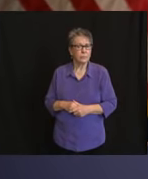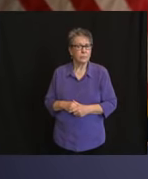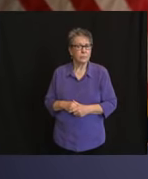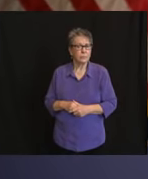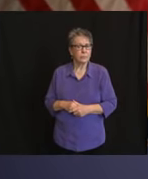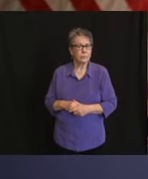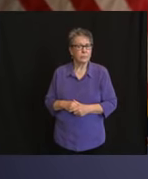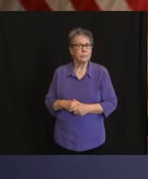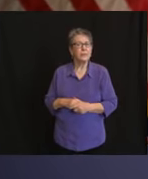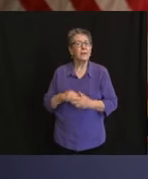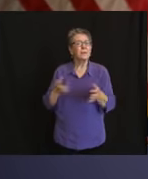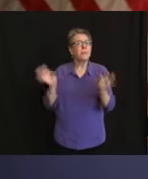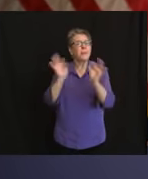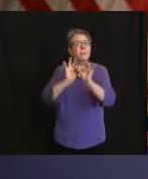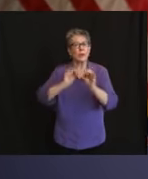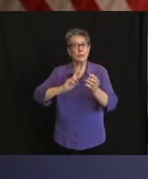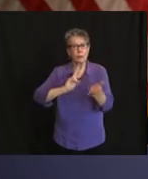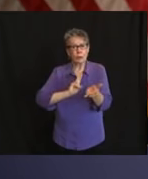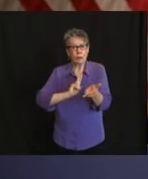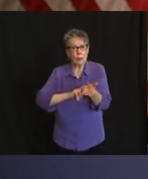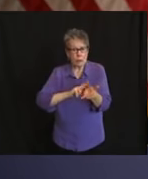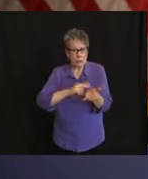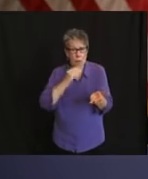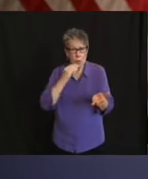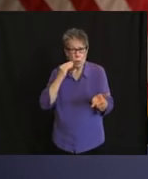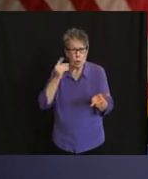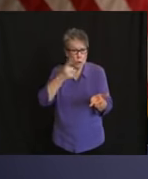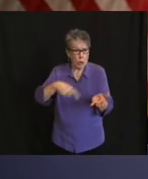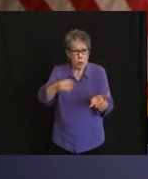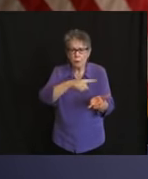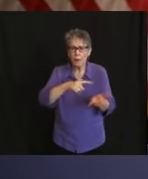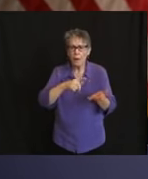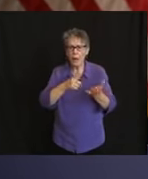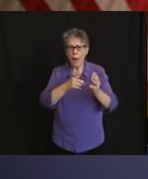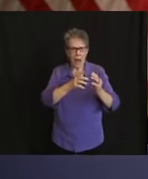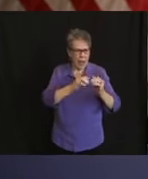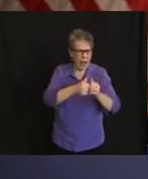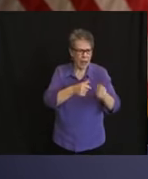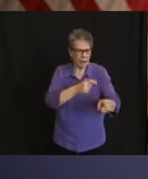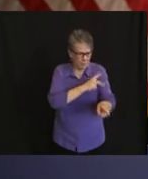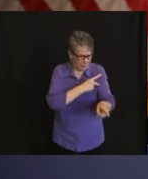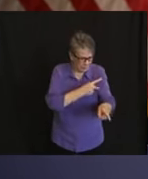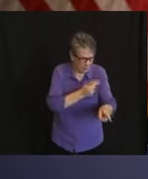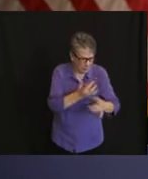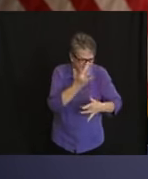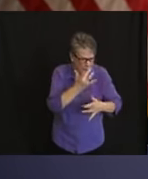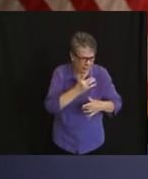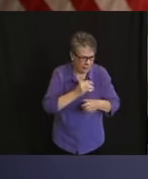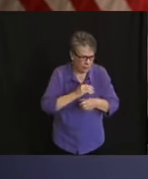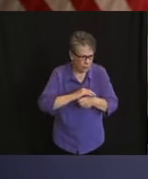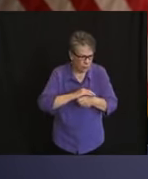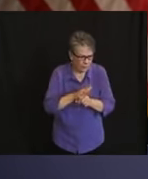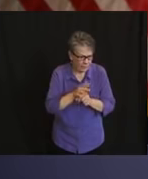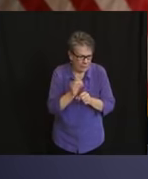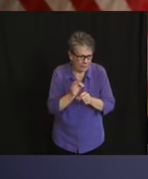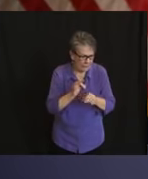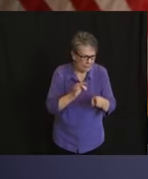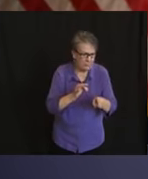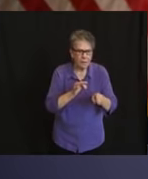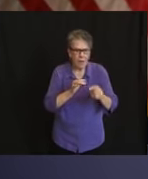play. We've heard far too many stories where I called and no one picked up, or I asked and didn't get an answer. And